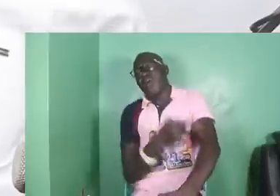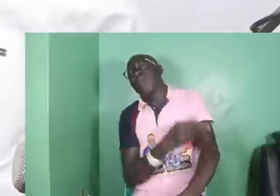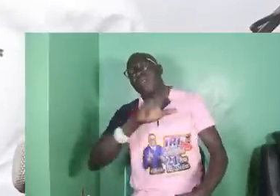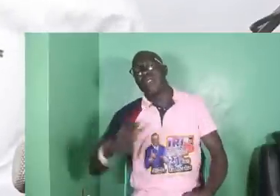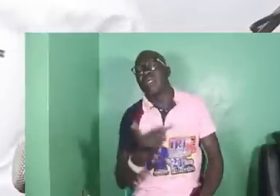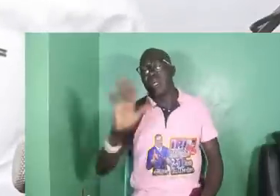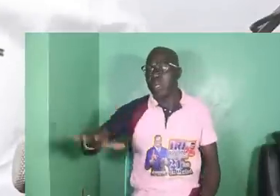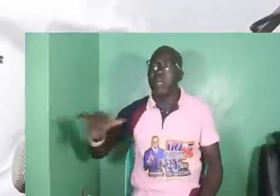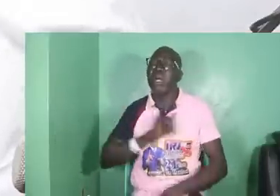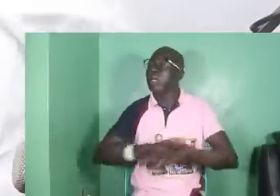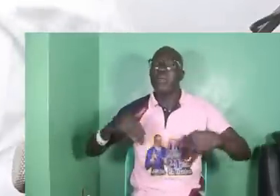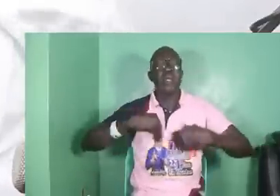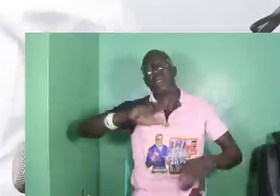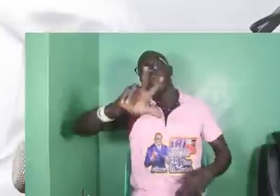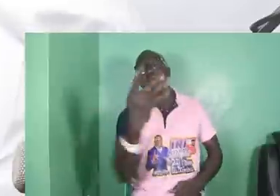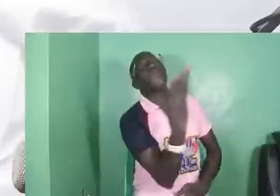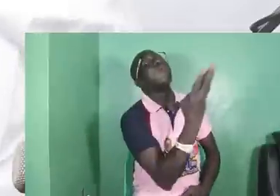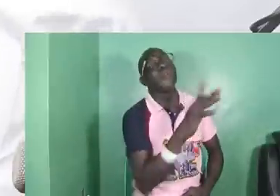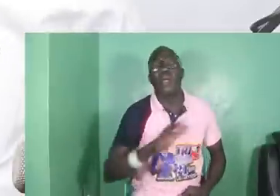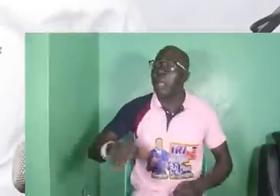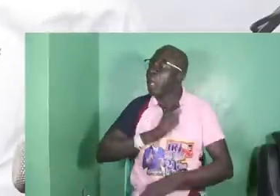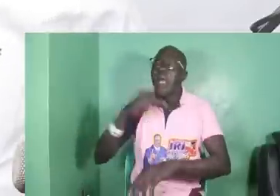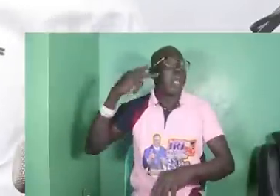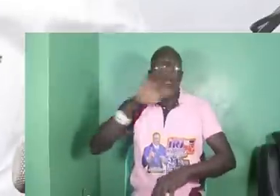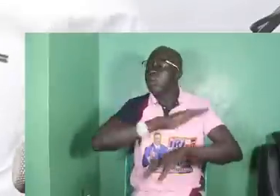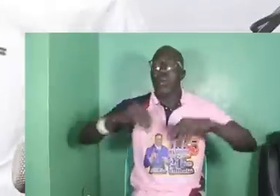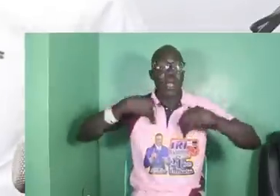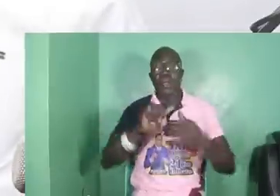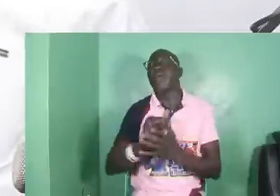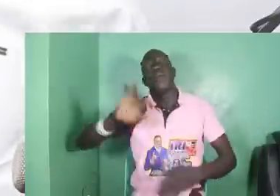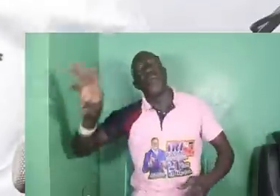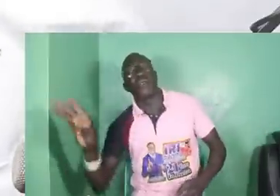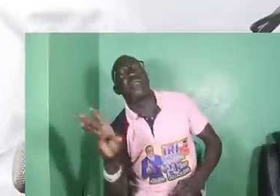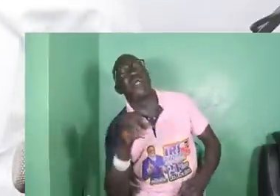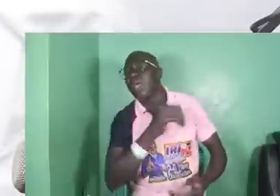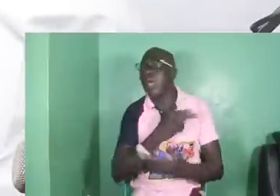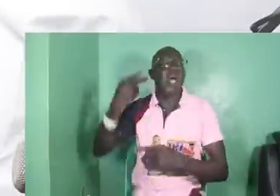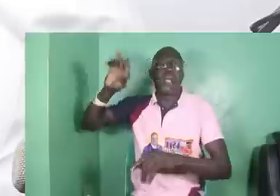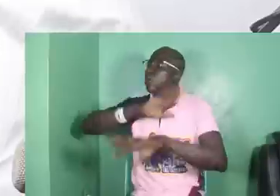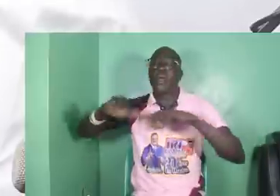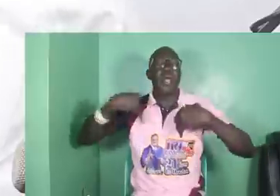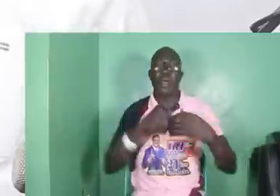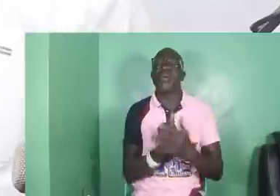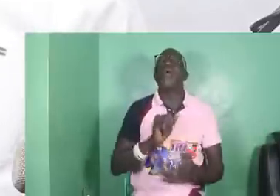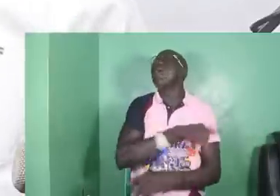second Anna, child. Oh, no, Anna did not conceive. The first child. Anna, oh, no, Anna did not conceive. And the sister. Anna, oh, no, Anna